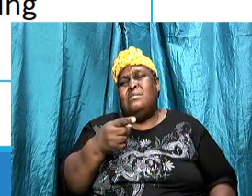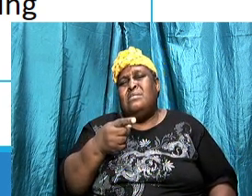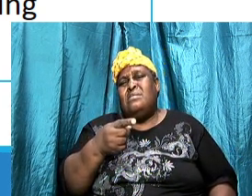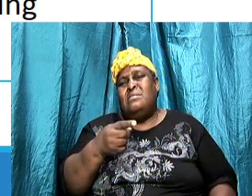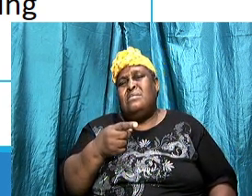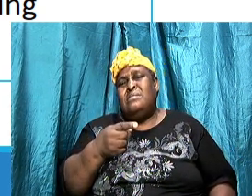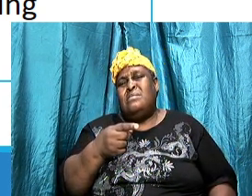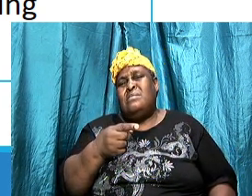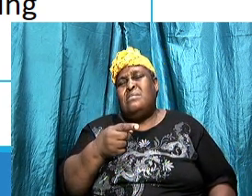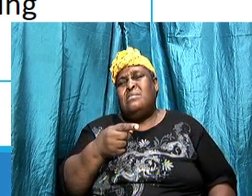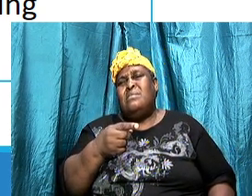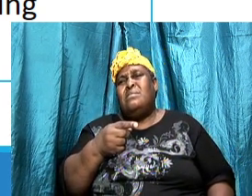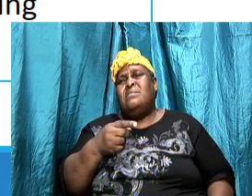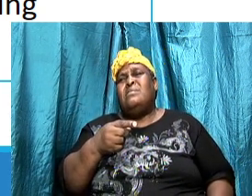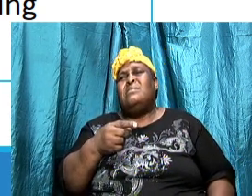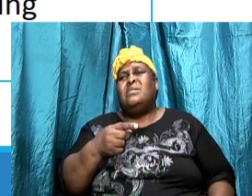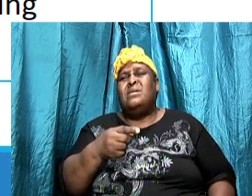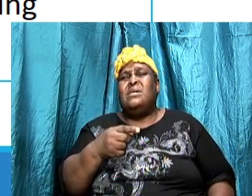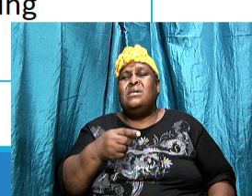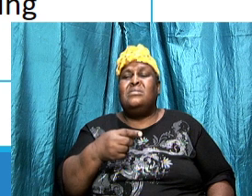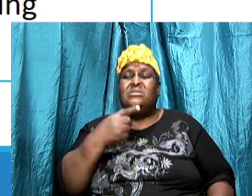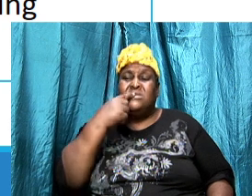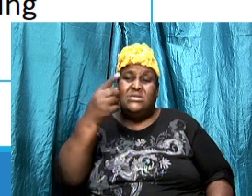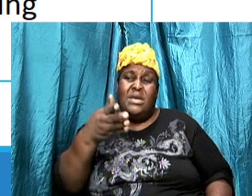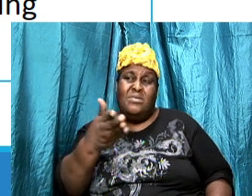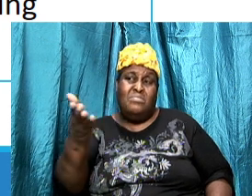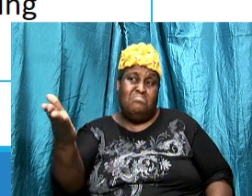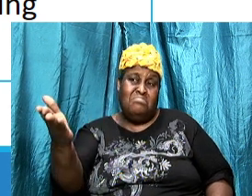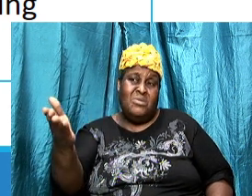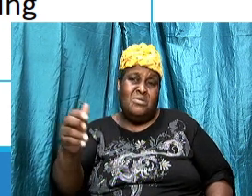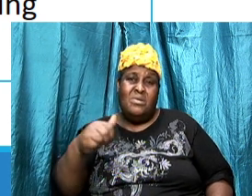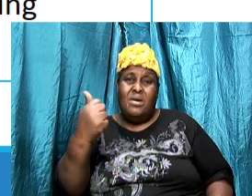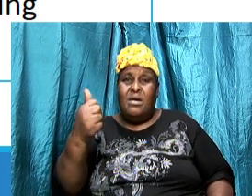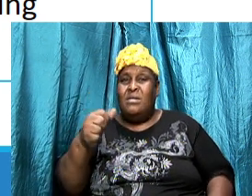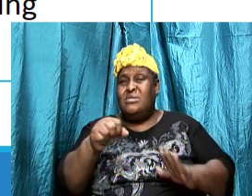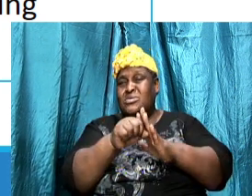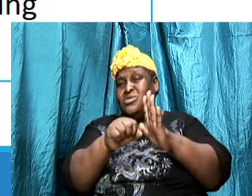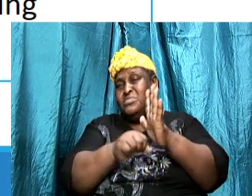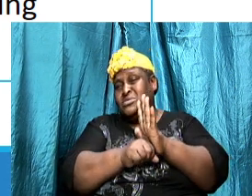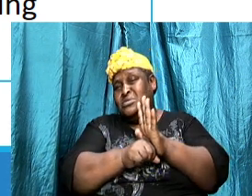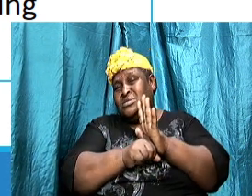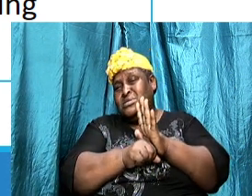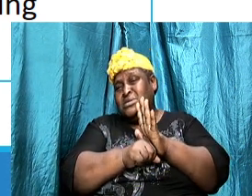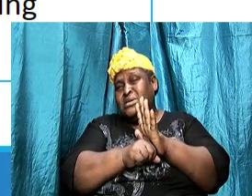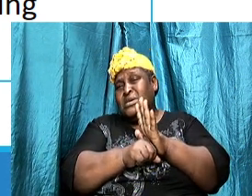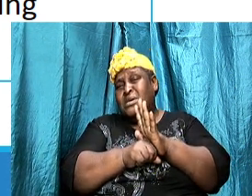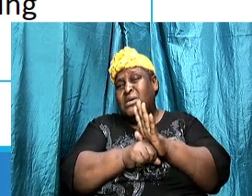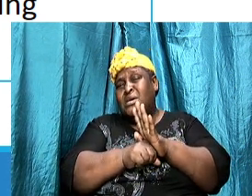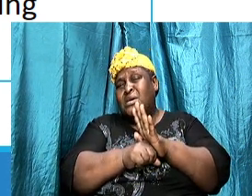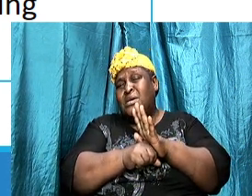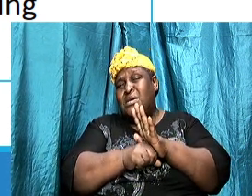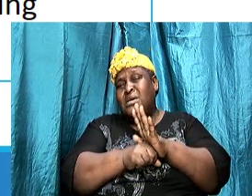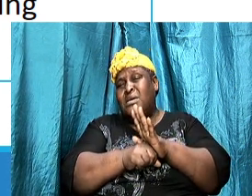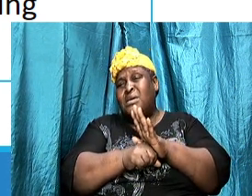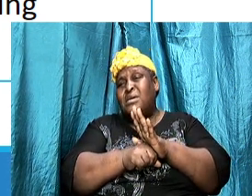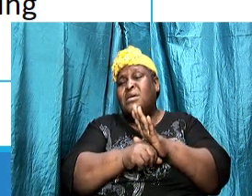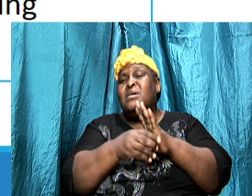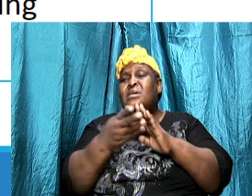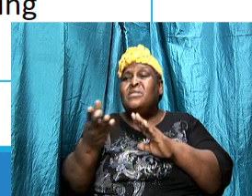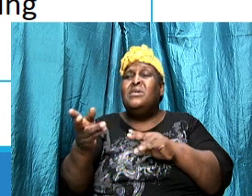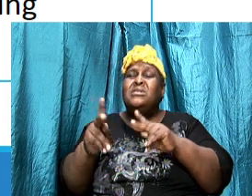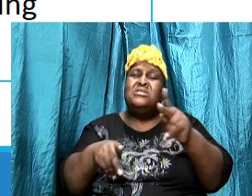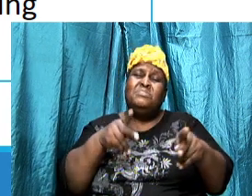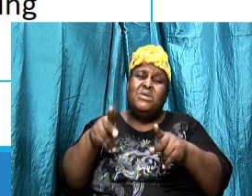why he actually quoted those other scriptures before, why he made those statements before, is because these folks